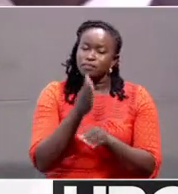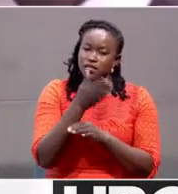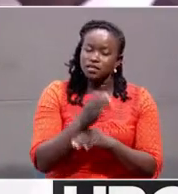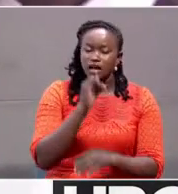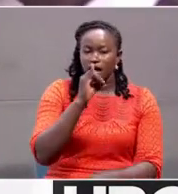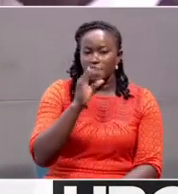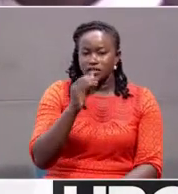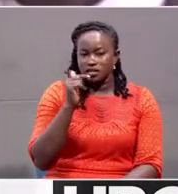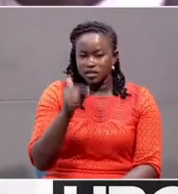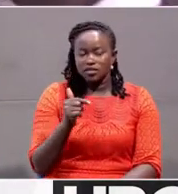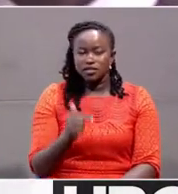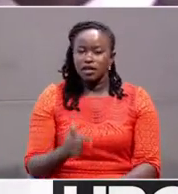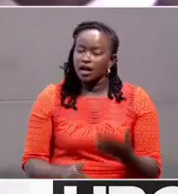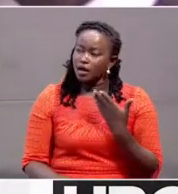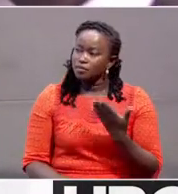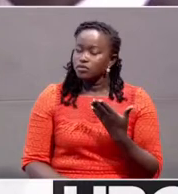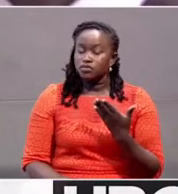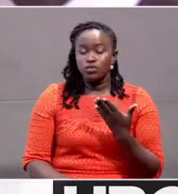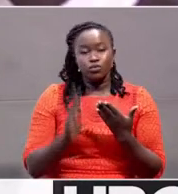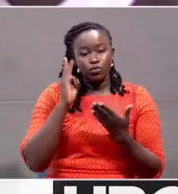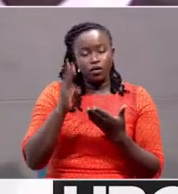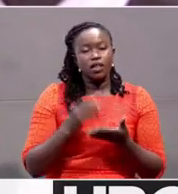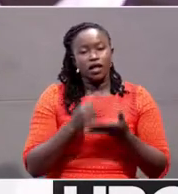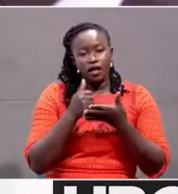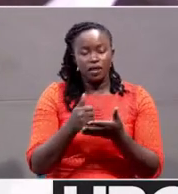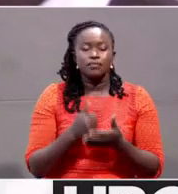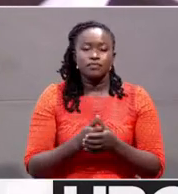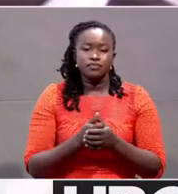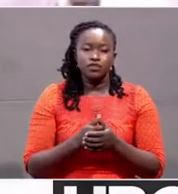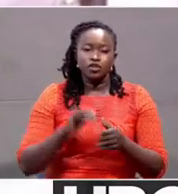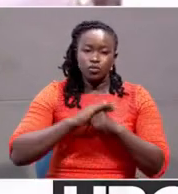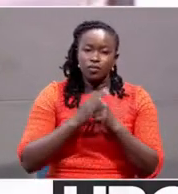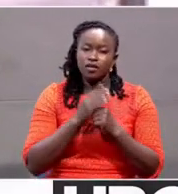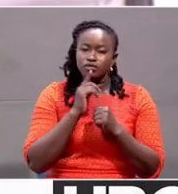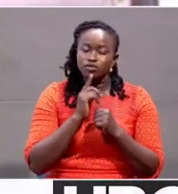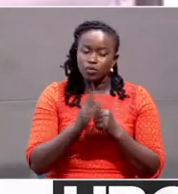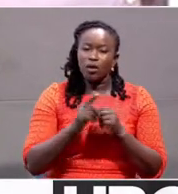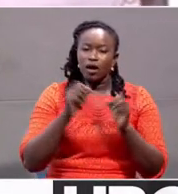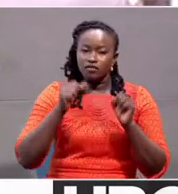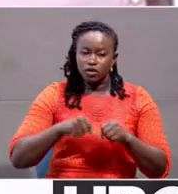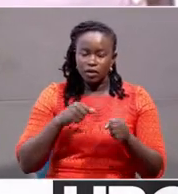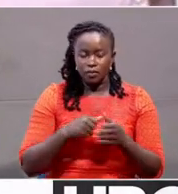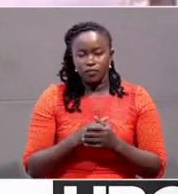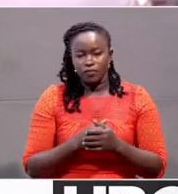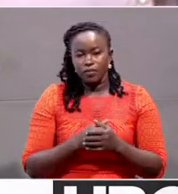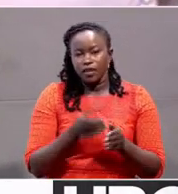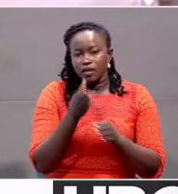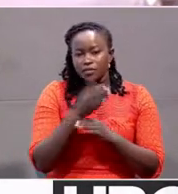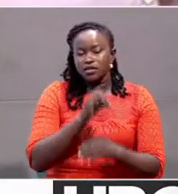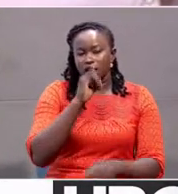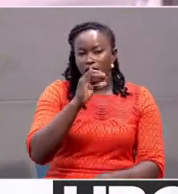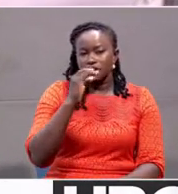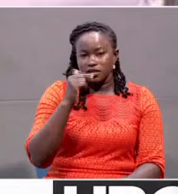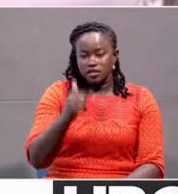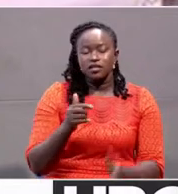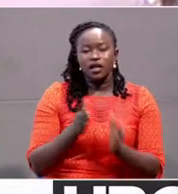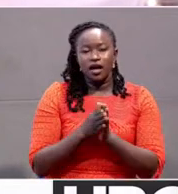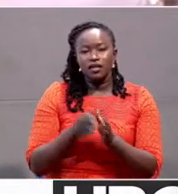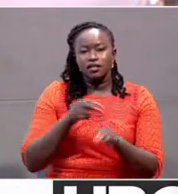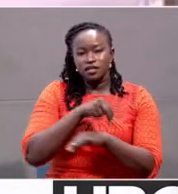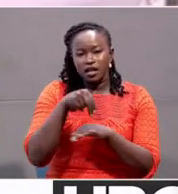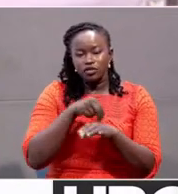ICT will ensure internet access and affordability. The Ministry of ICT and National Guidance will